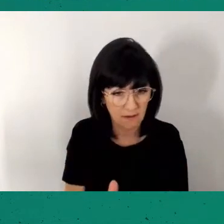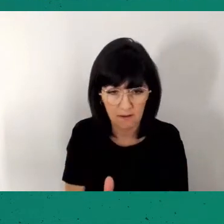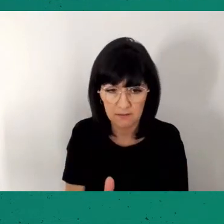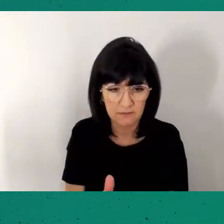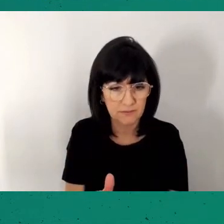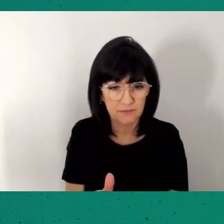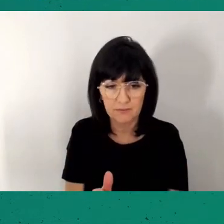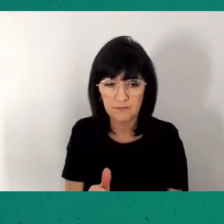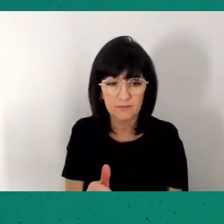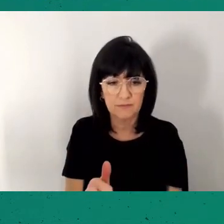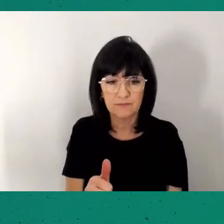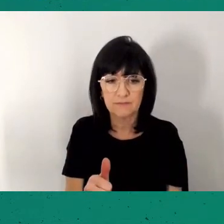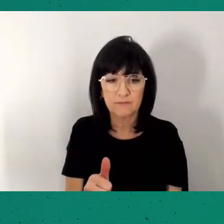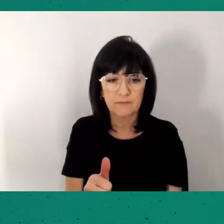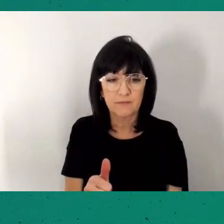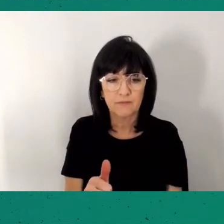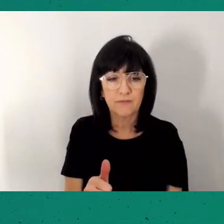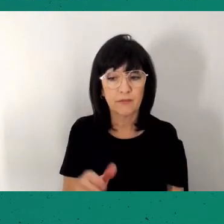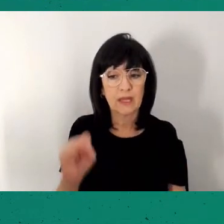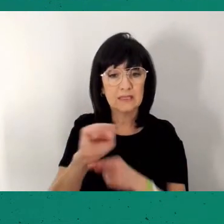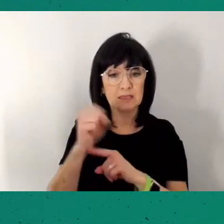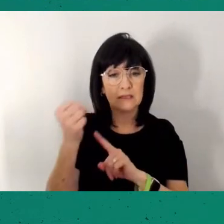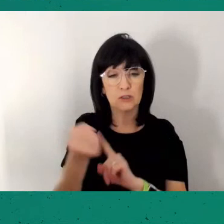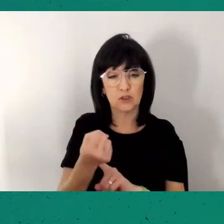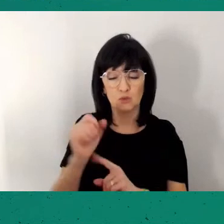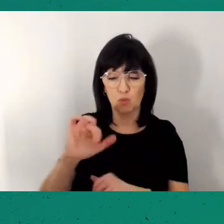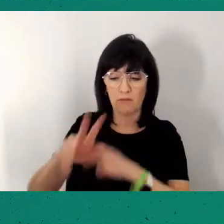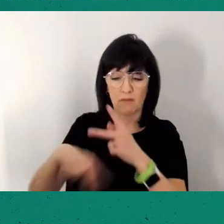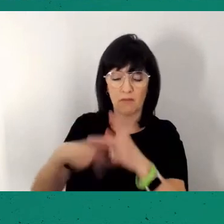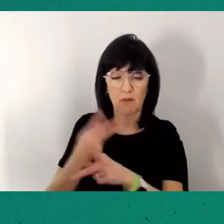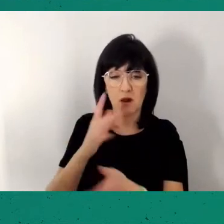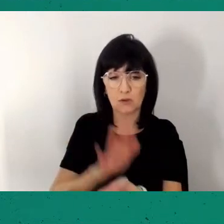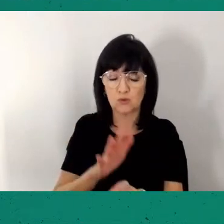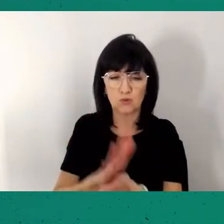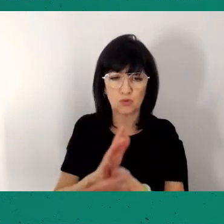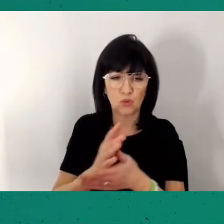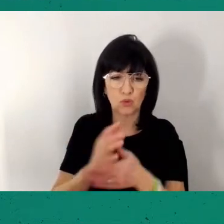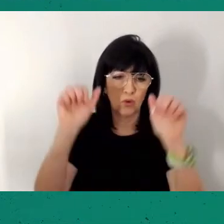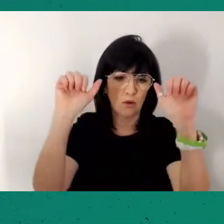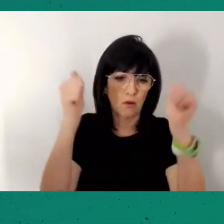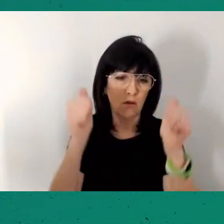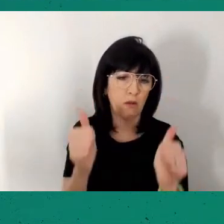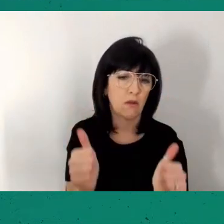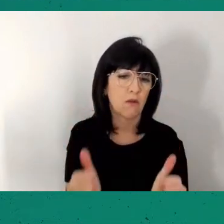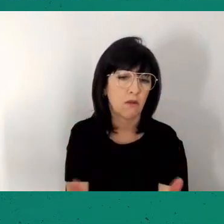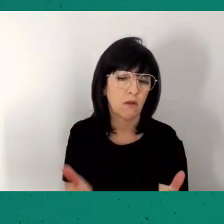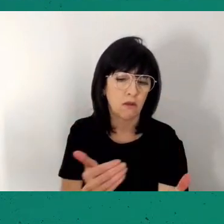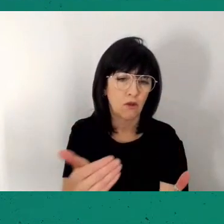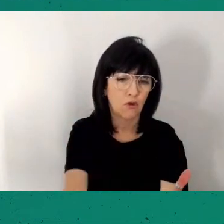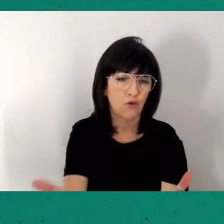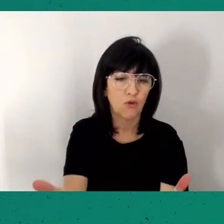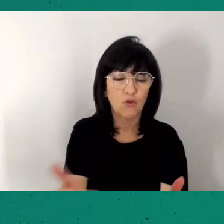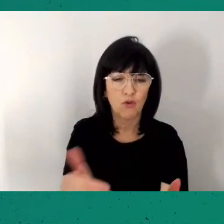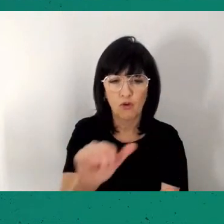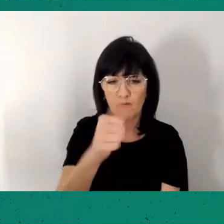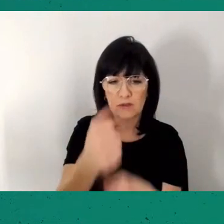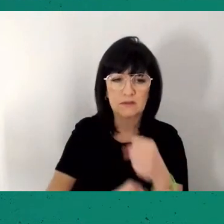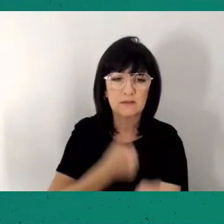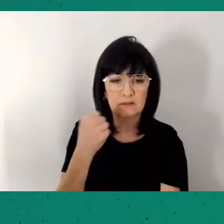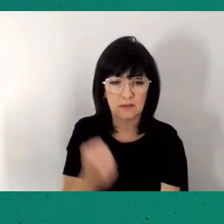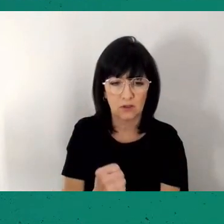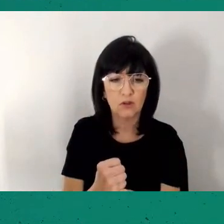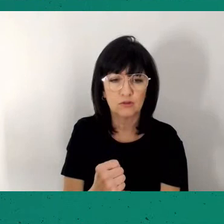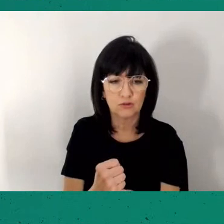grew increasingly worse over the next decades. One presiding elder did see a